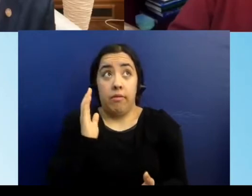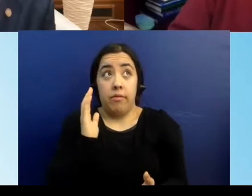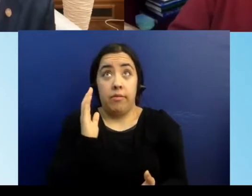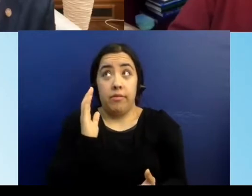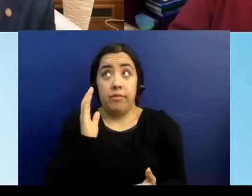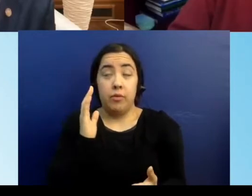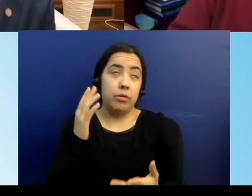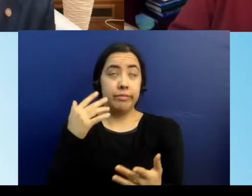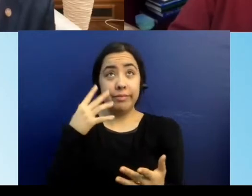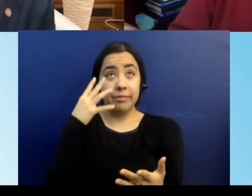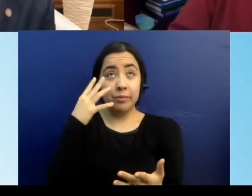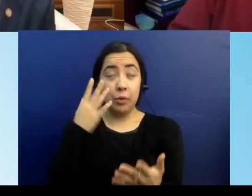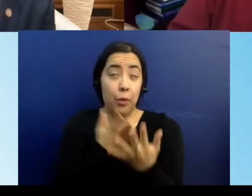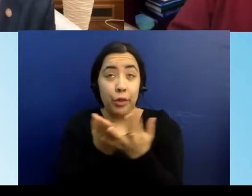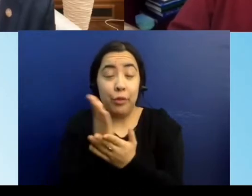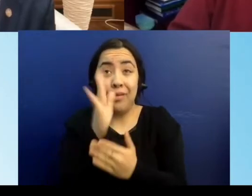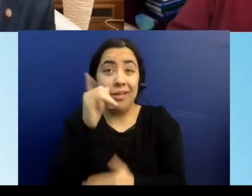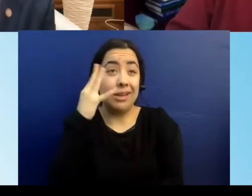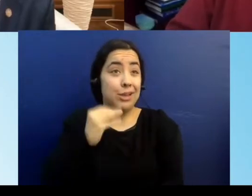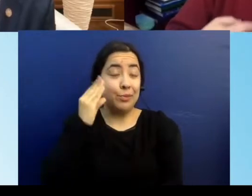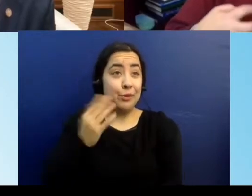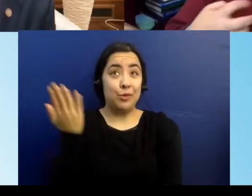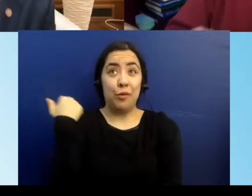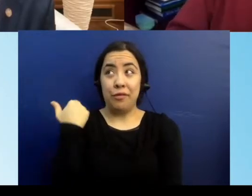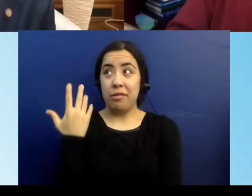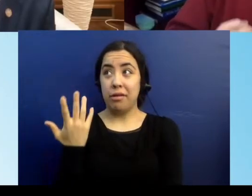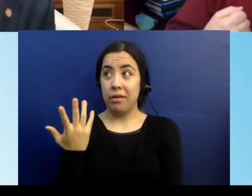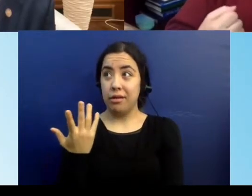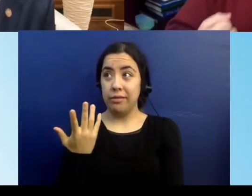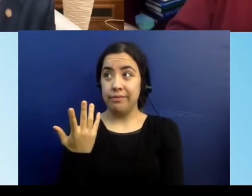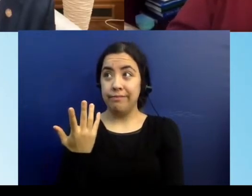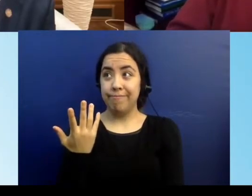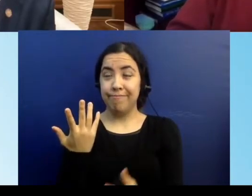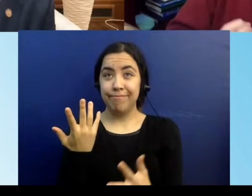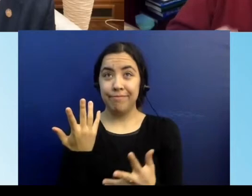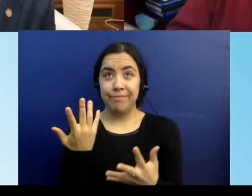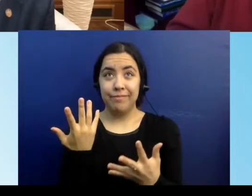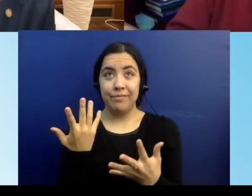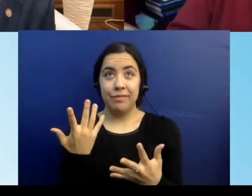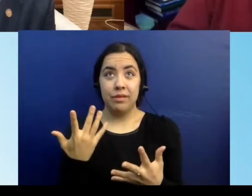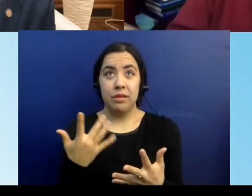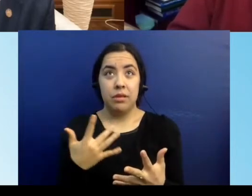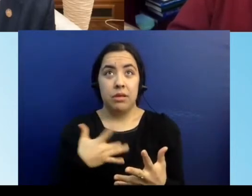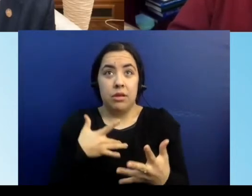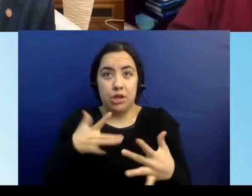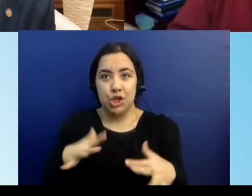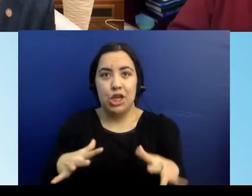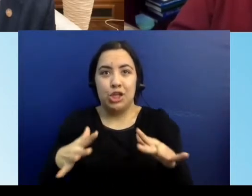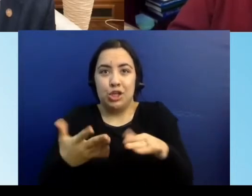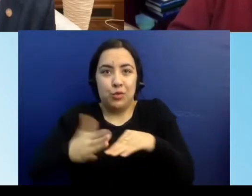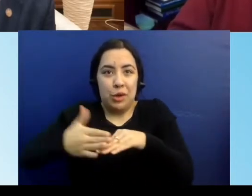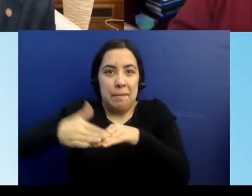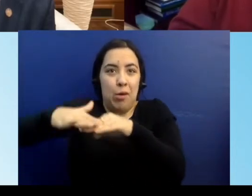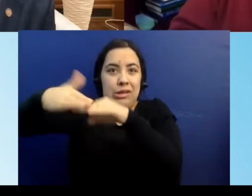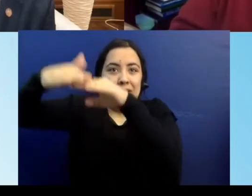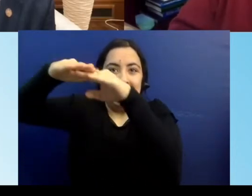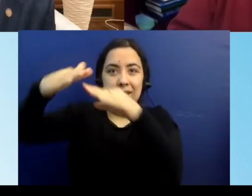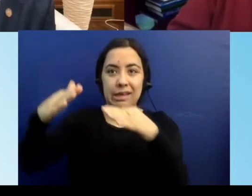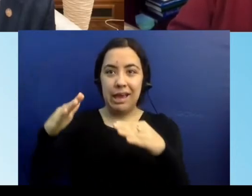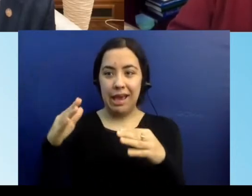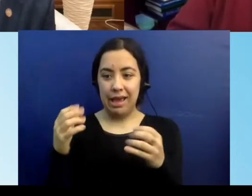I think, you know, over the, you know, as the tensions were mounting and a lot of